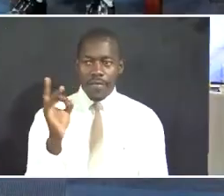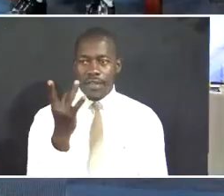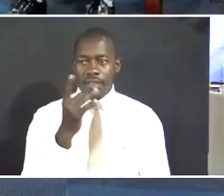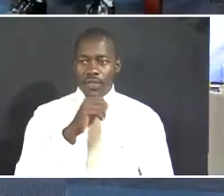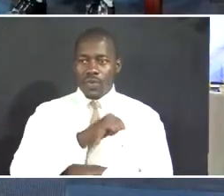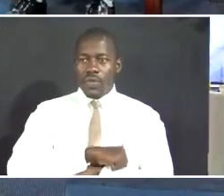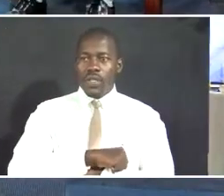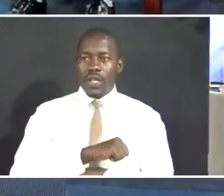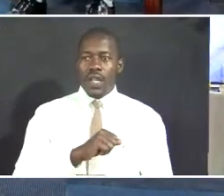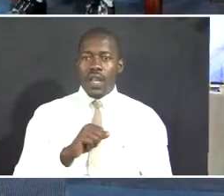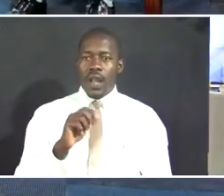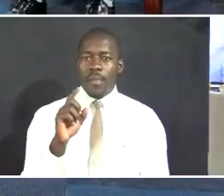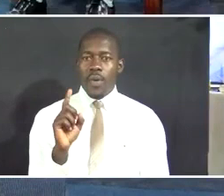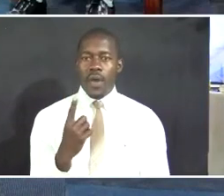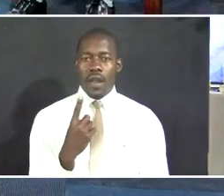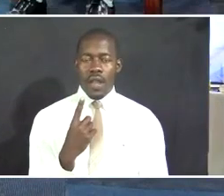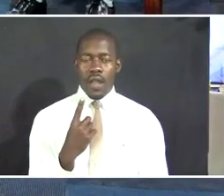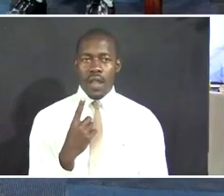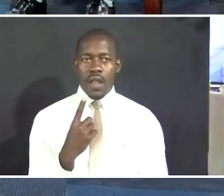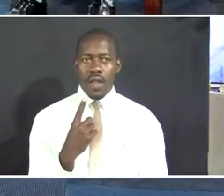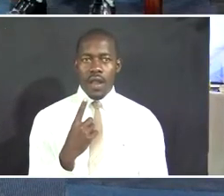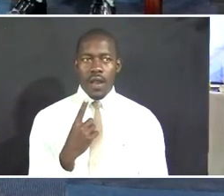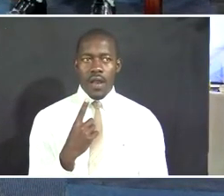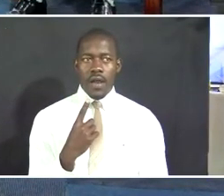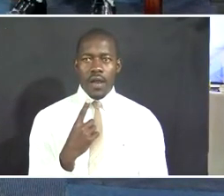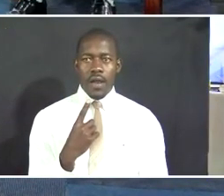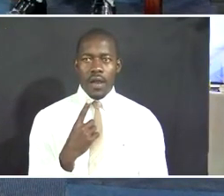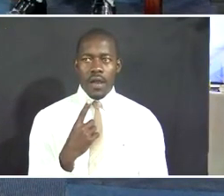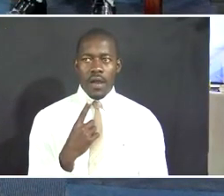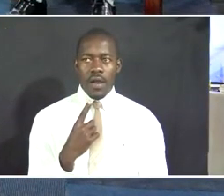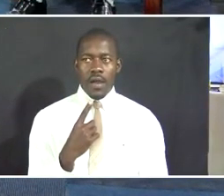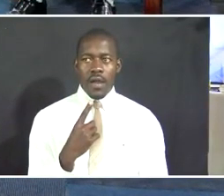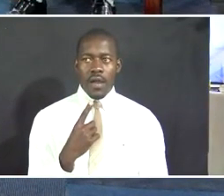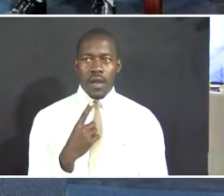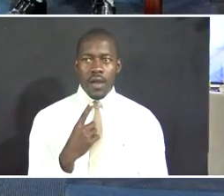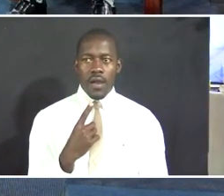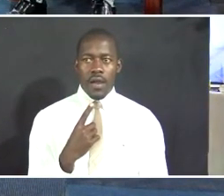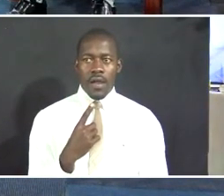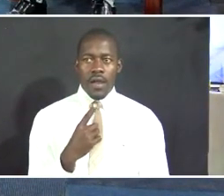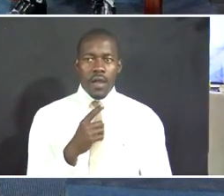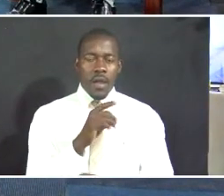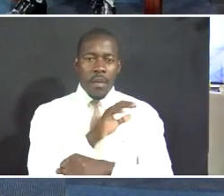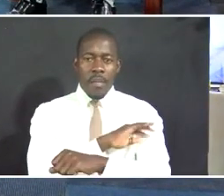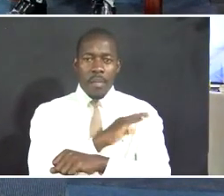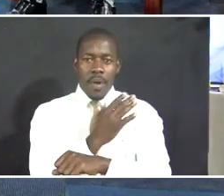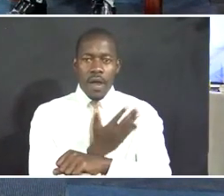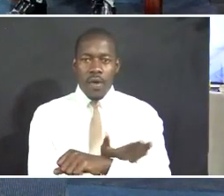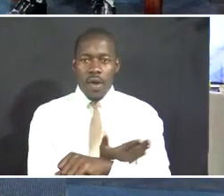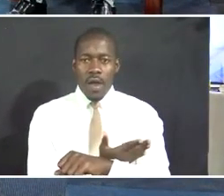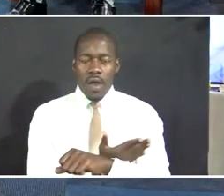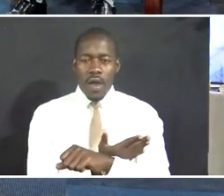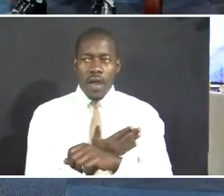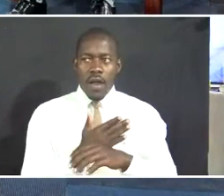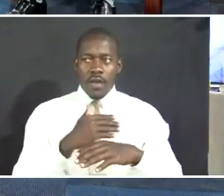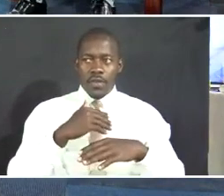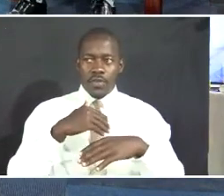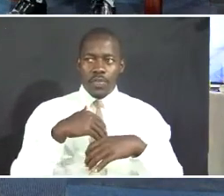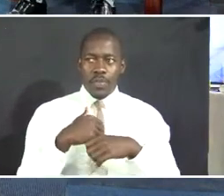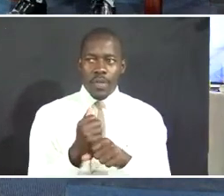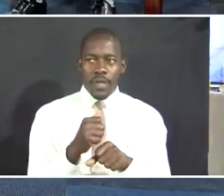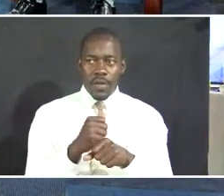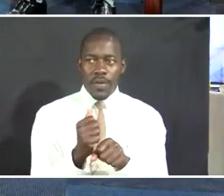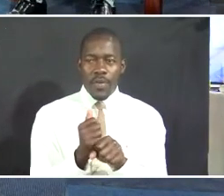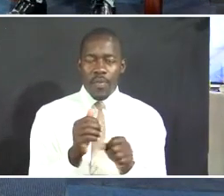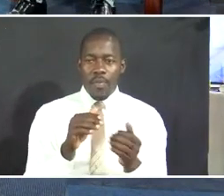is, number one, as Madam said, we have no power to integrate faith and learning. You see, the topic of